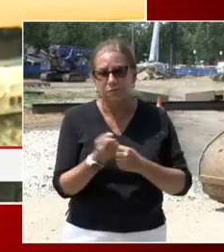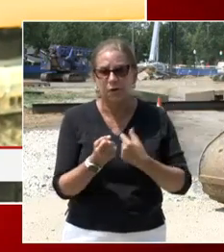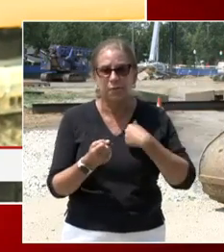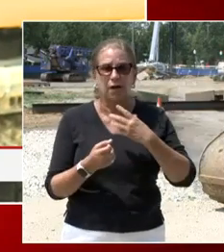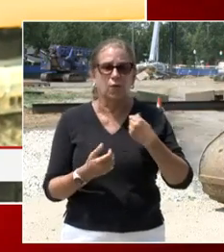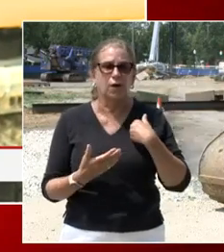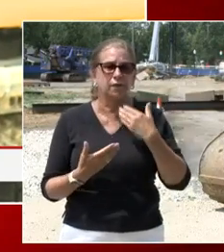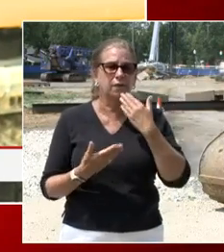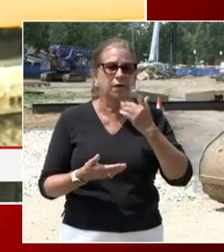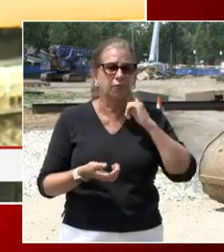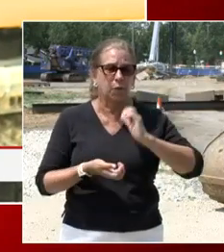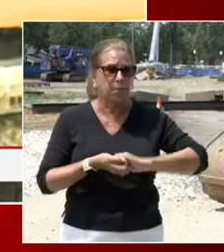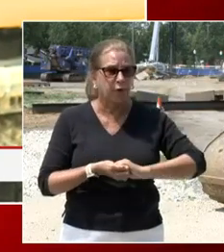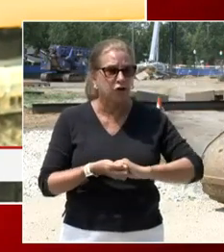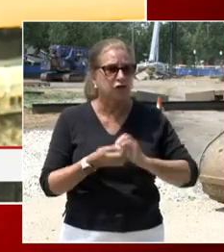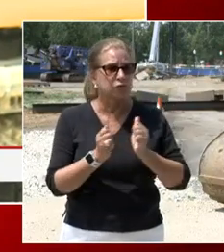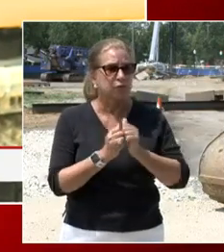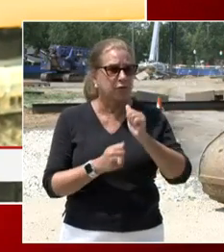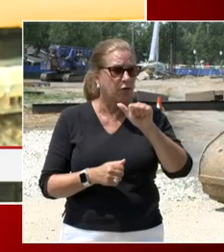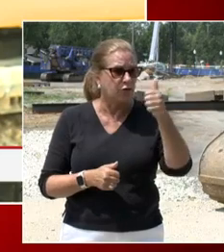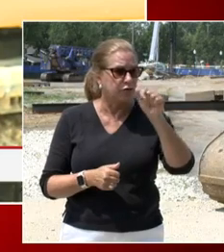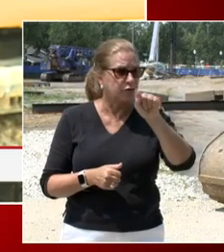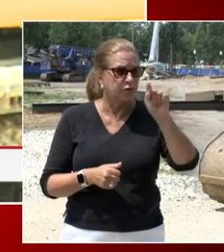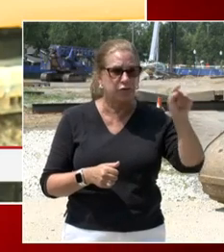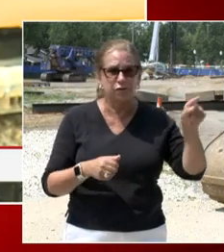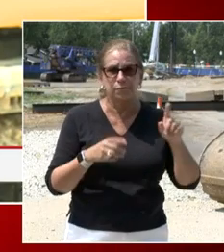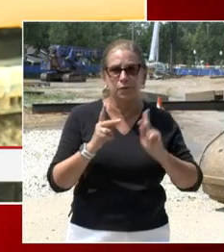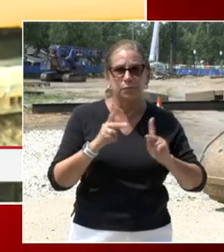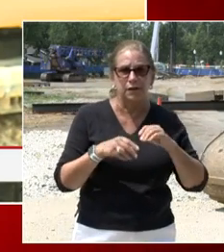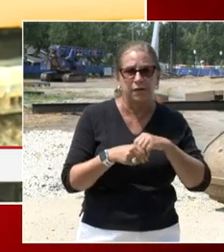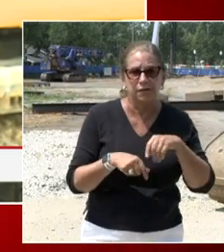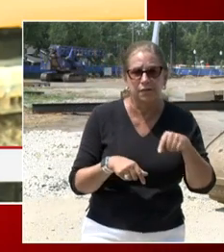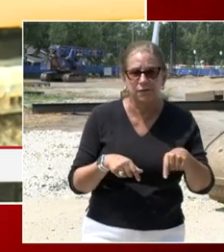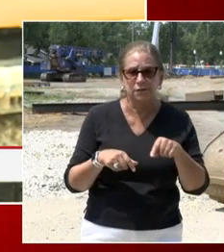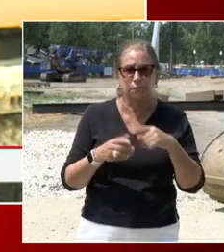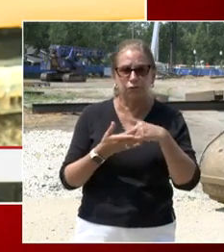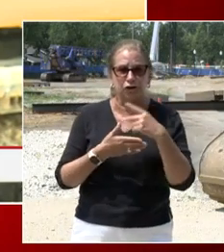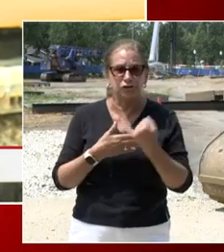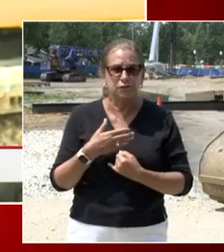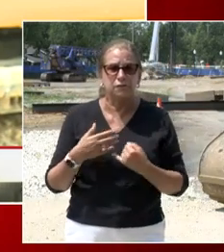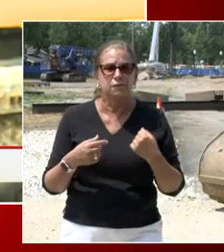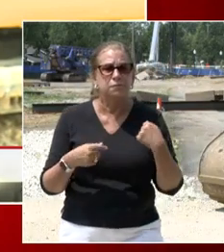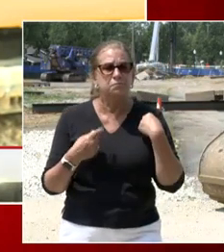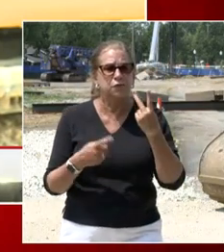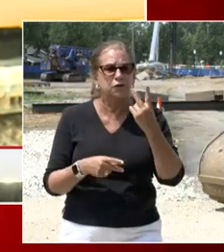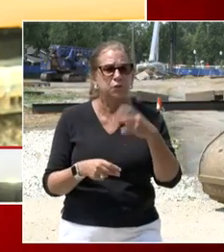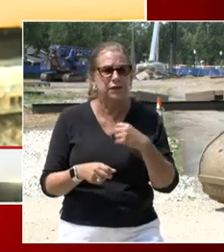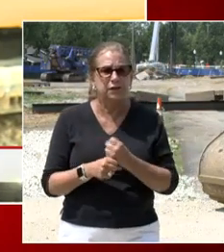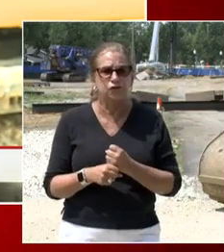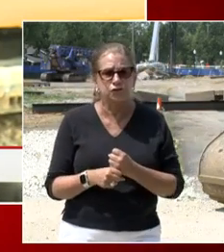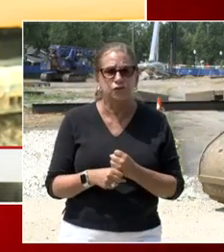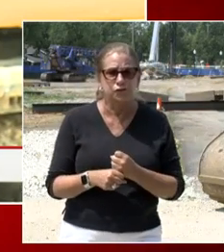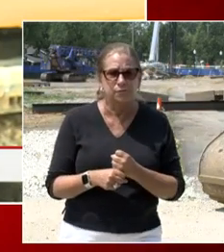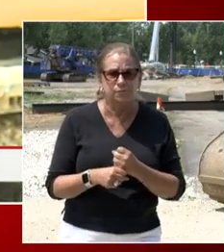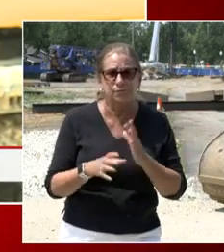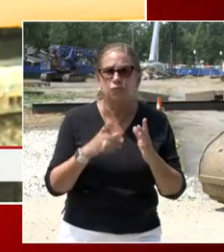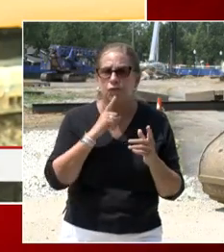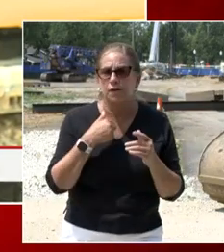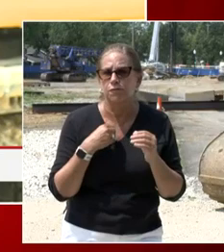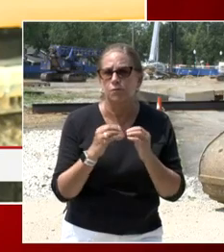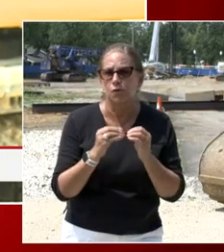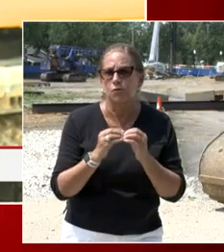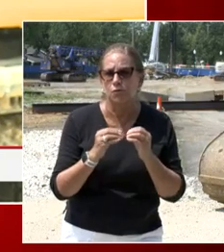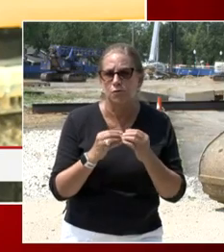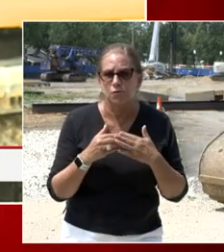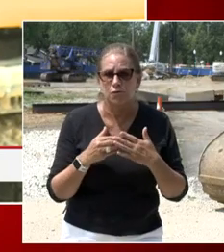team, Perkins & Will and Integral, for all of their work in the past 2 years, but there's more to come. Please stay with us in this